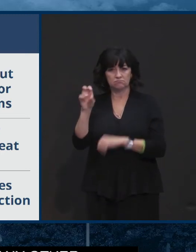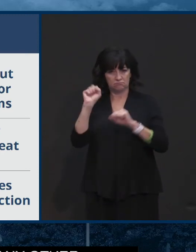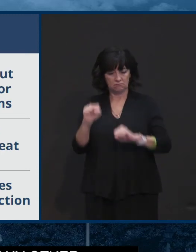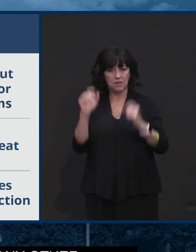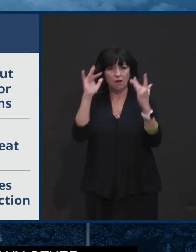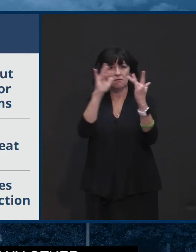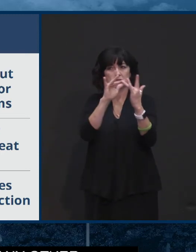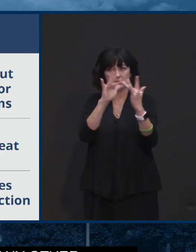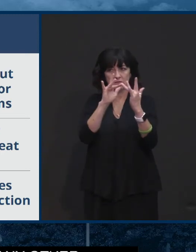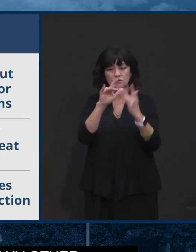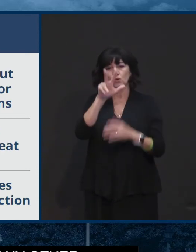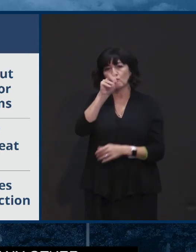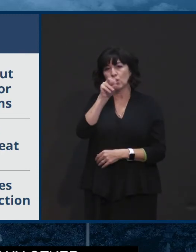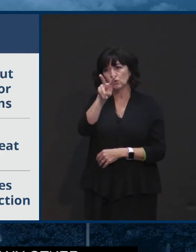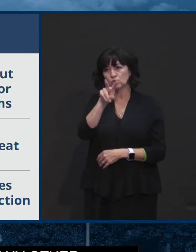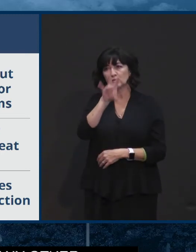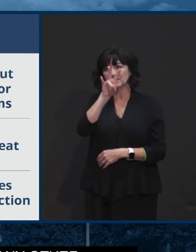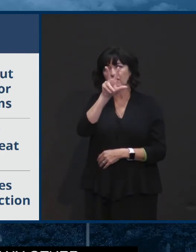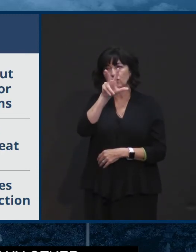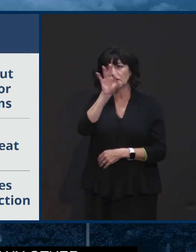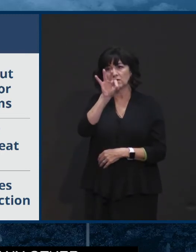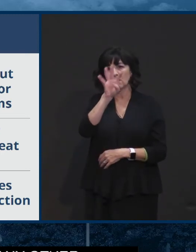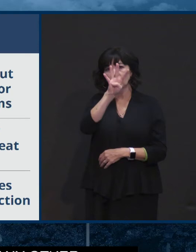302-739-4277. That's